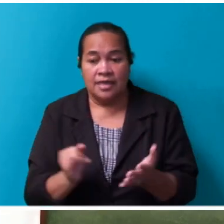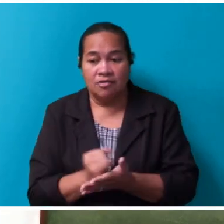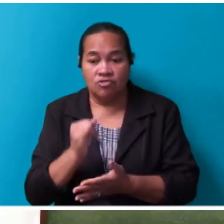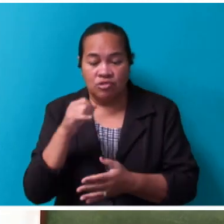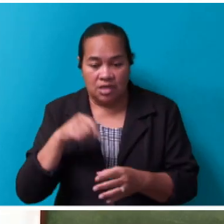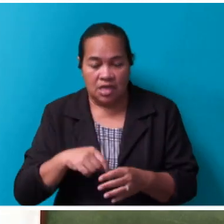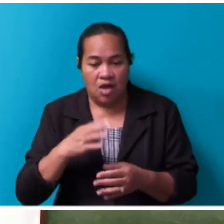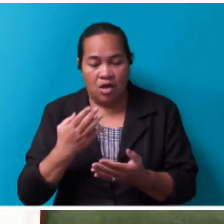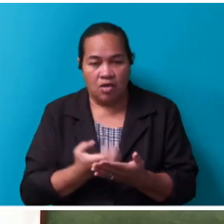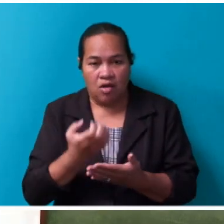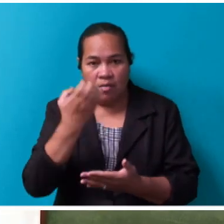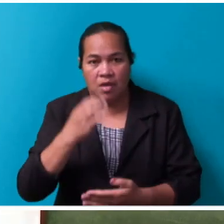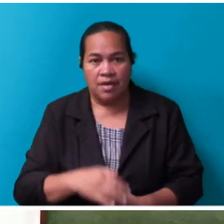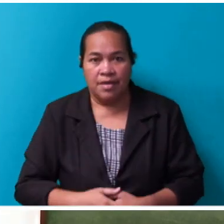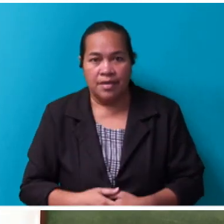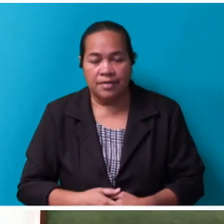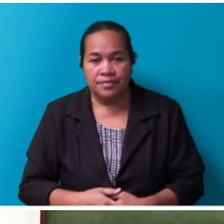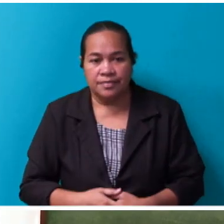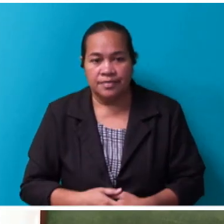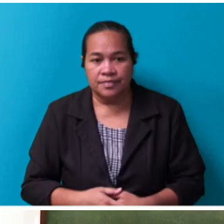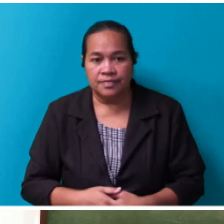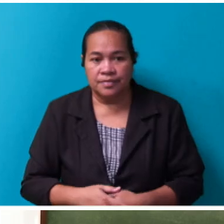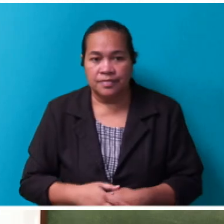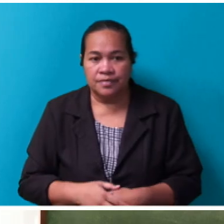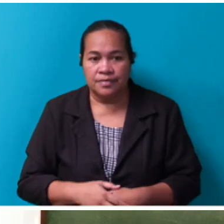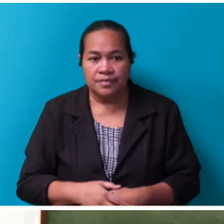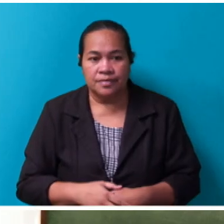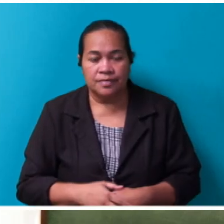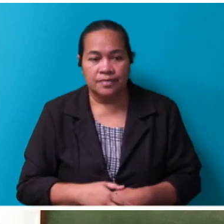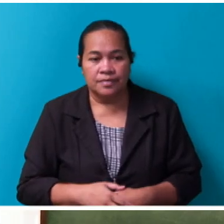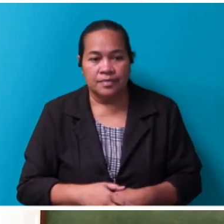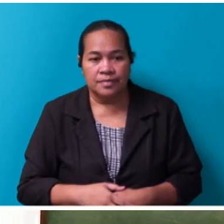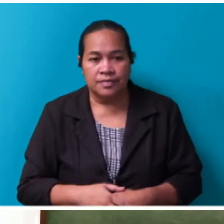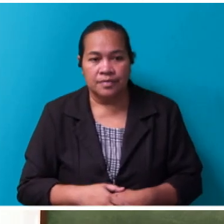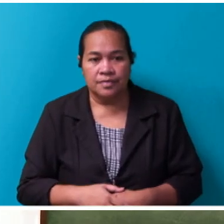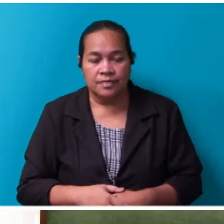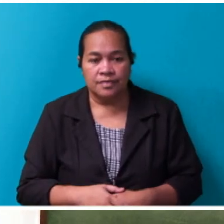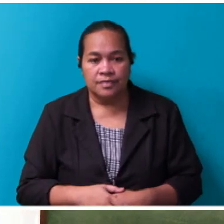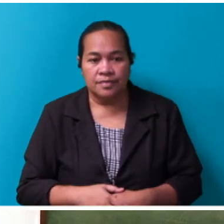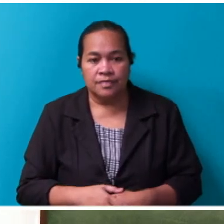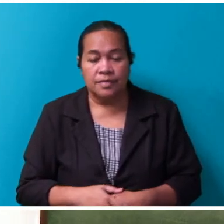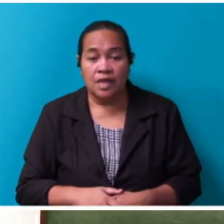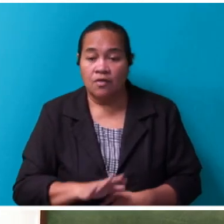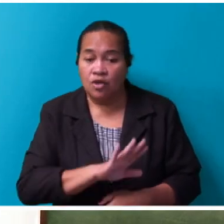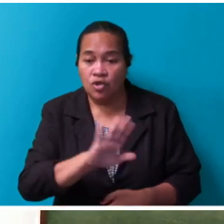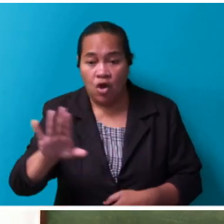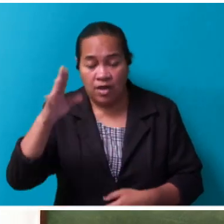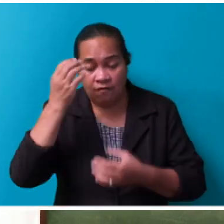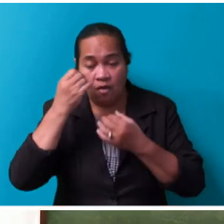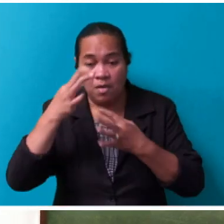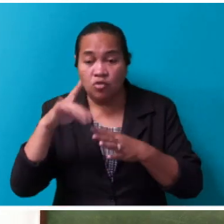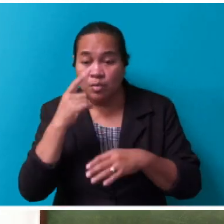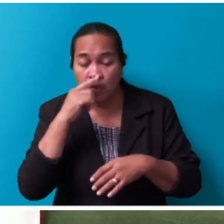economy. In terms of, and it's just for the information of the House and those that are listening